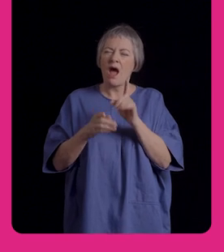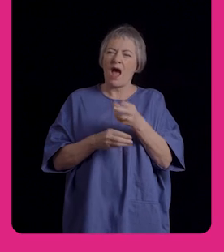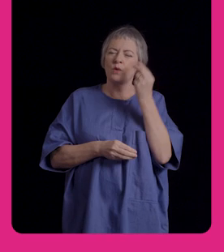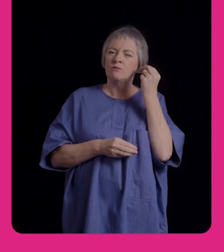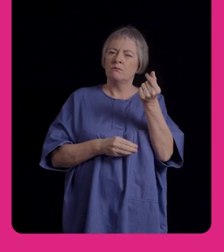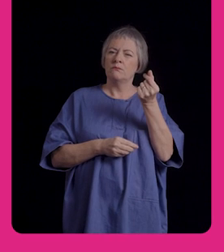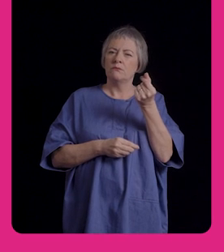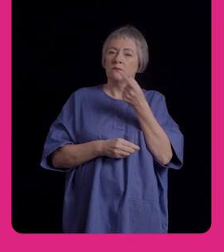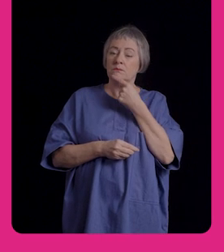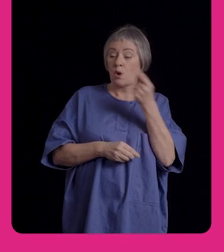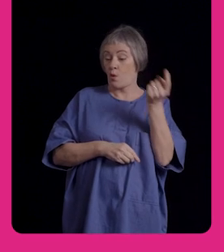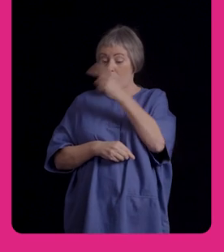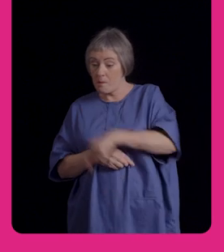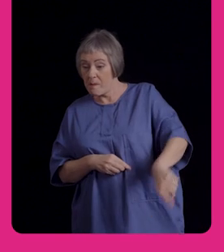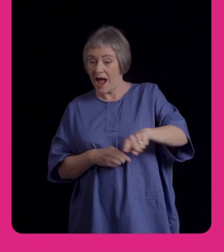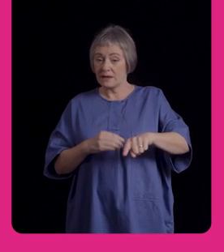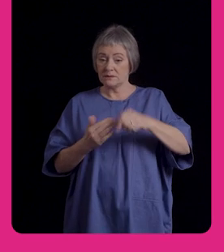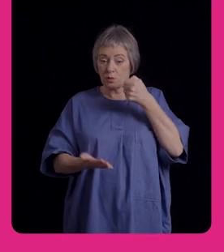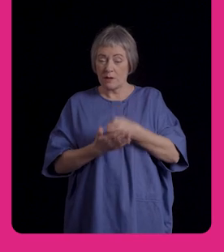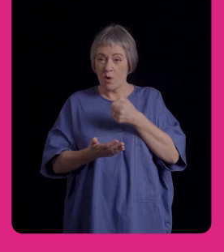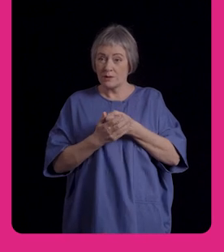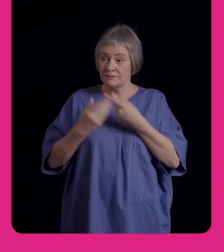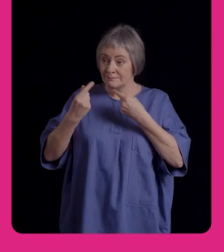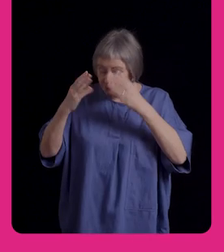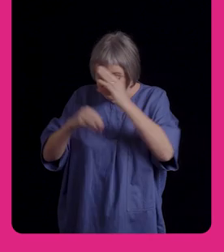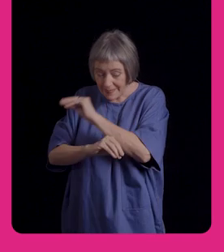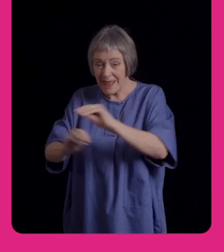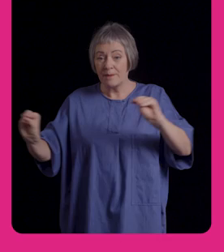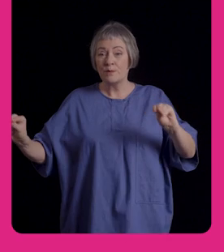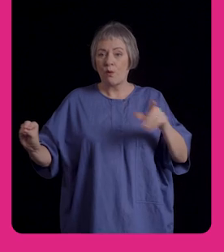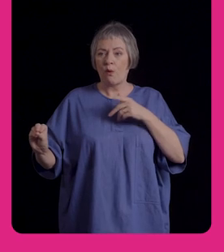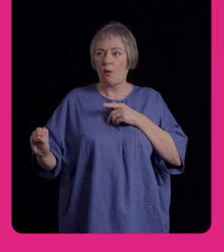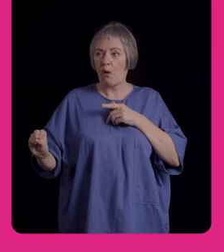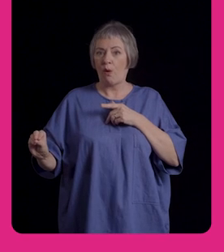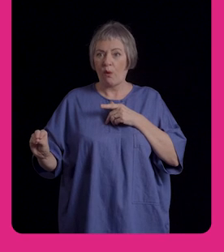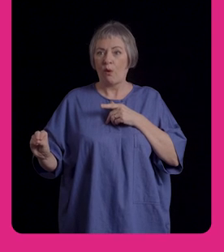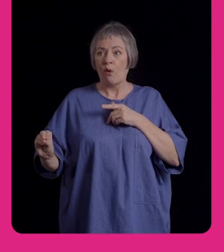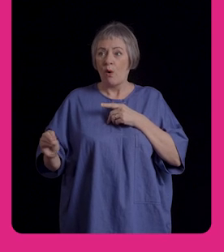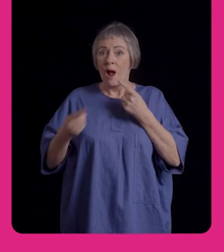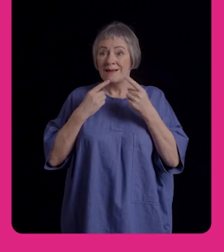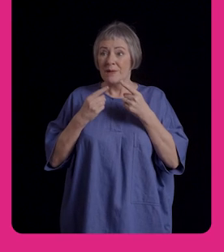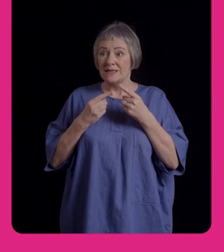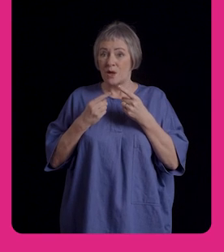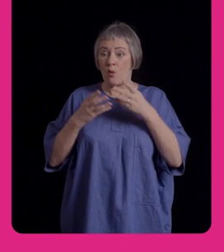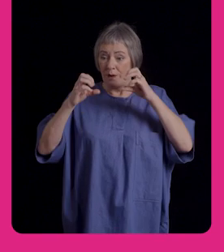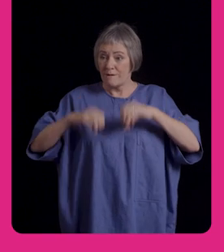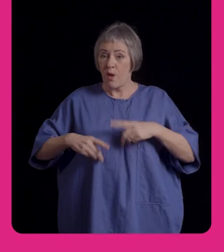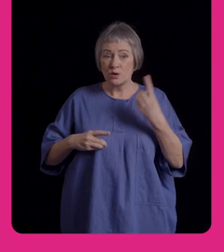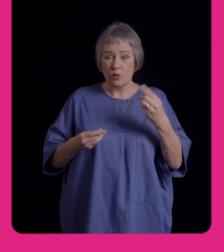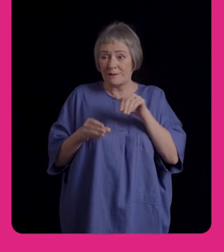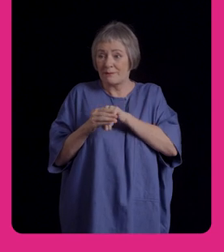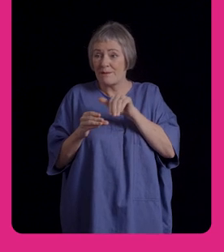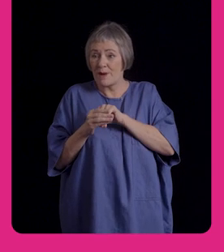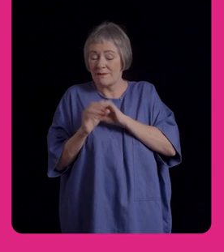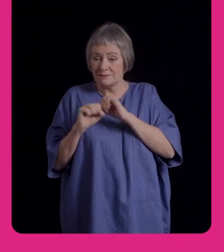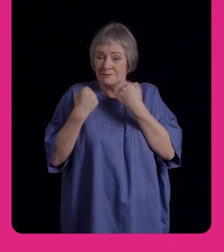probably immediately rushed back to tell everybody else, and in not a panic, you know, this is all just reconnoitred information, as in we've lost one member of our party, you know, one